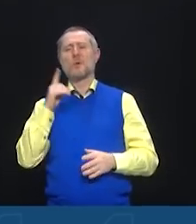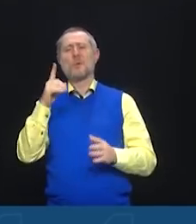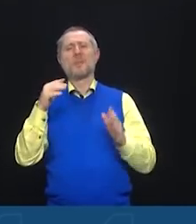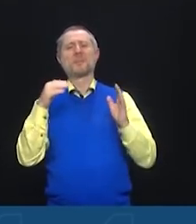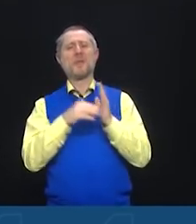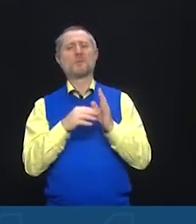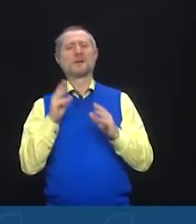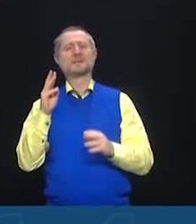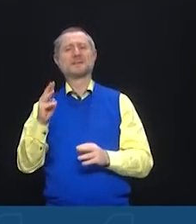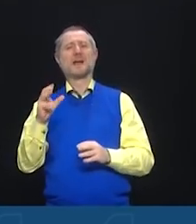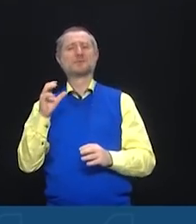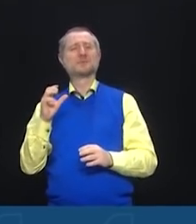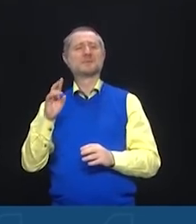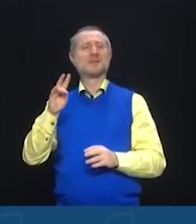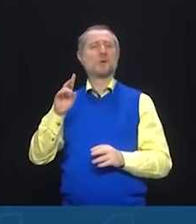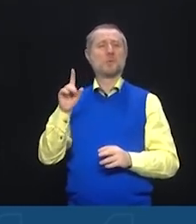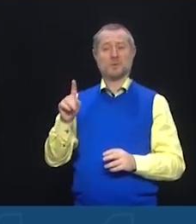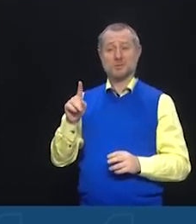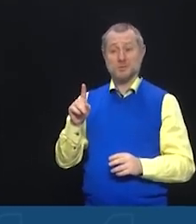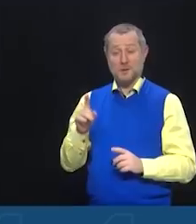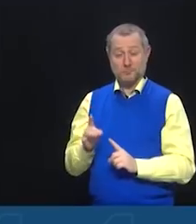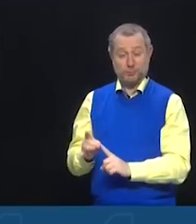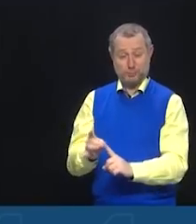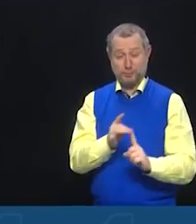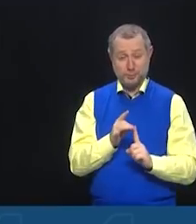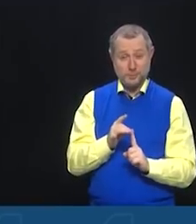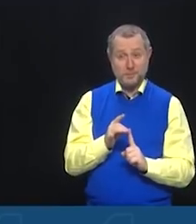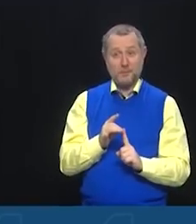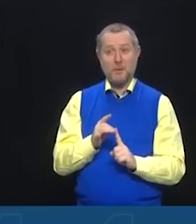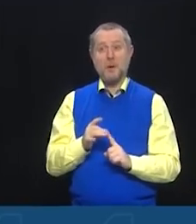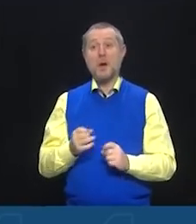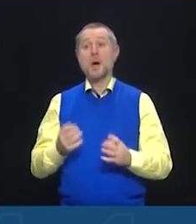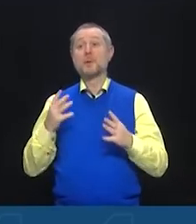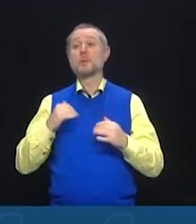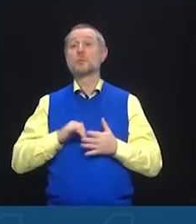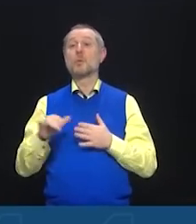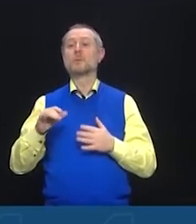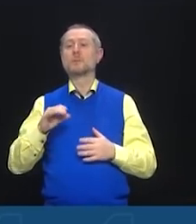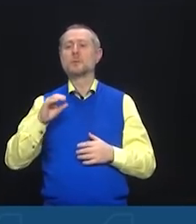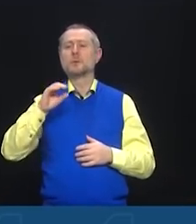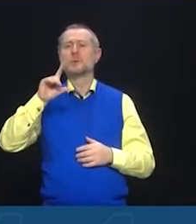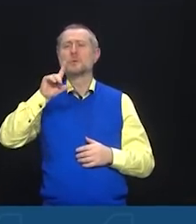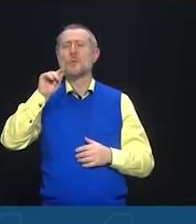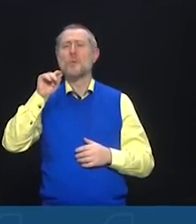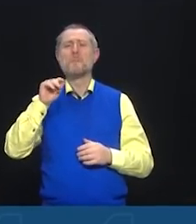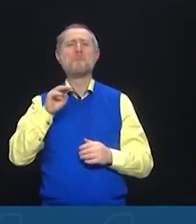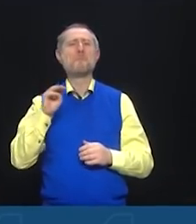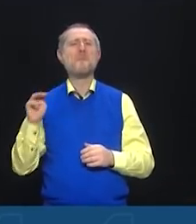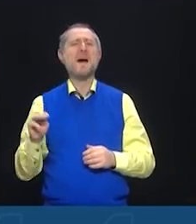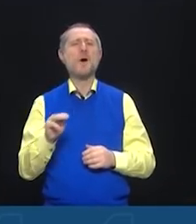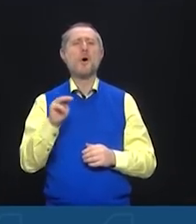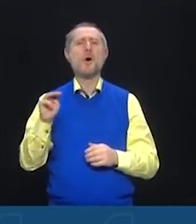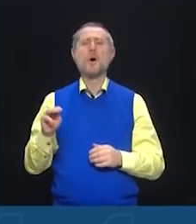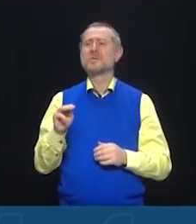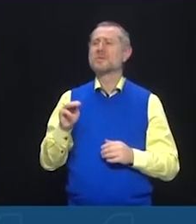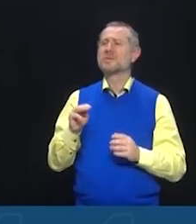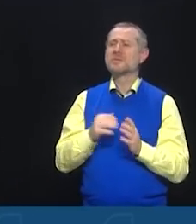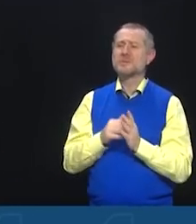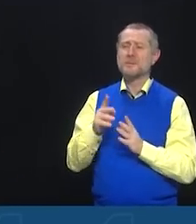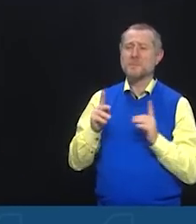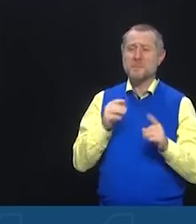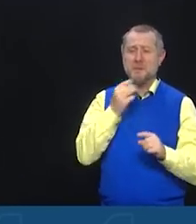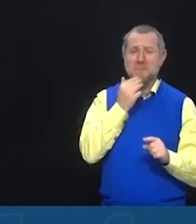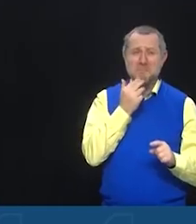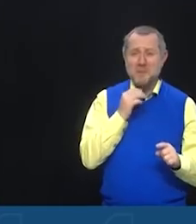cases out of a population of nearly 20 million New Yorkers. So you have to look really hard to find that one little person who